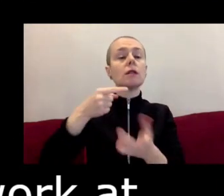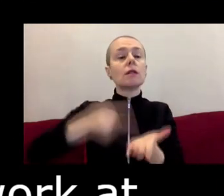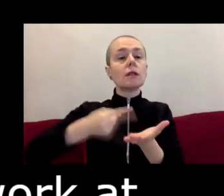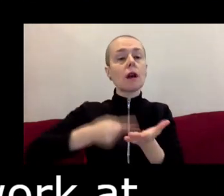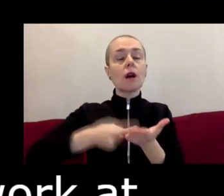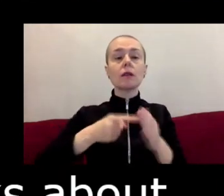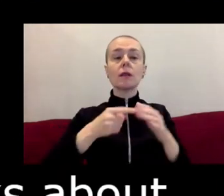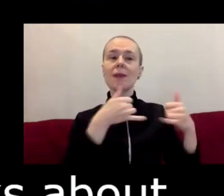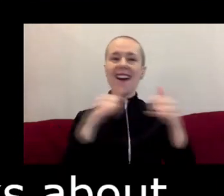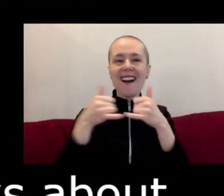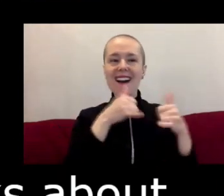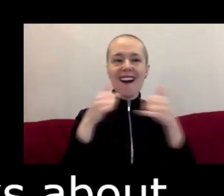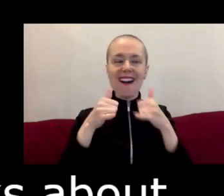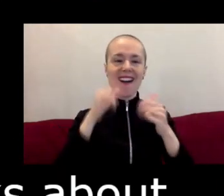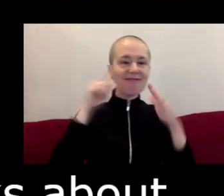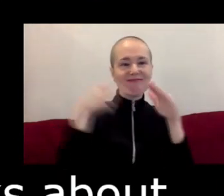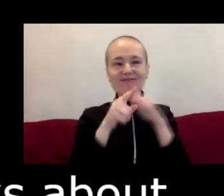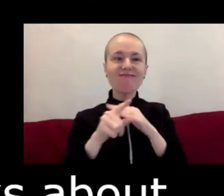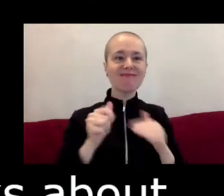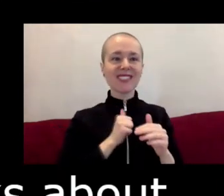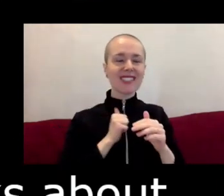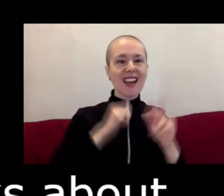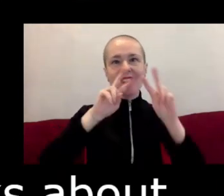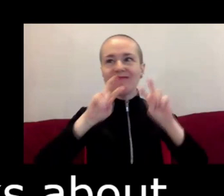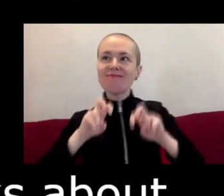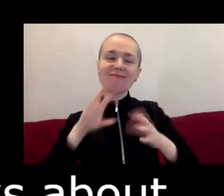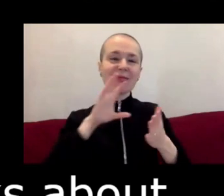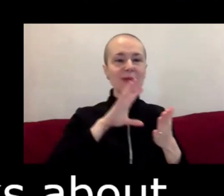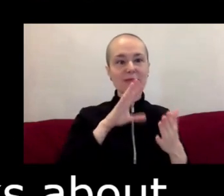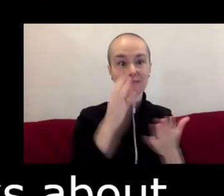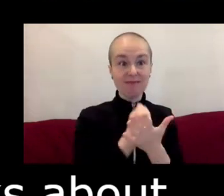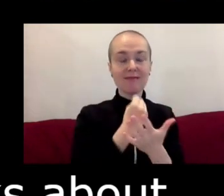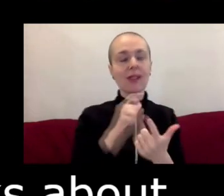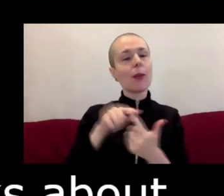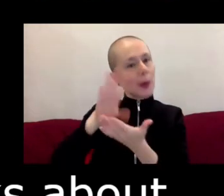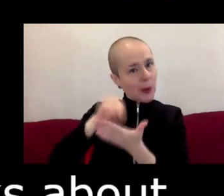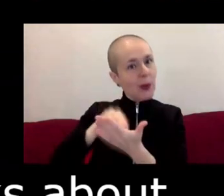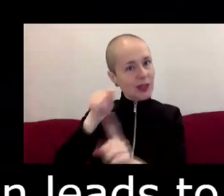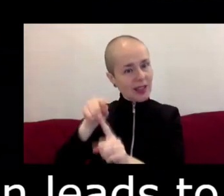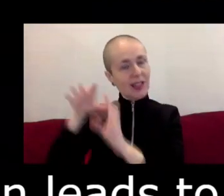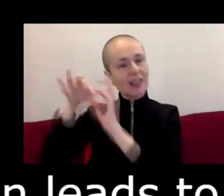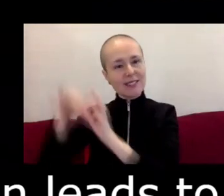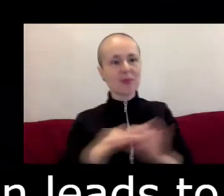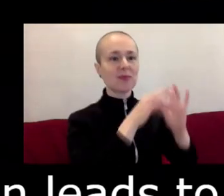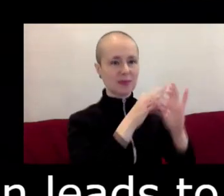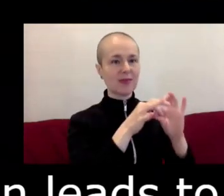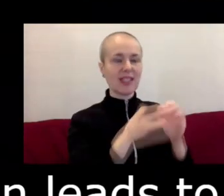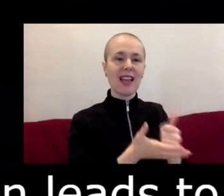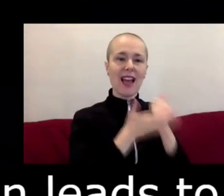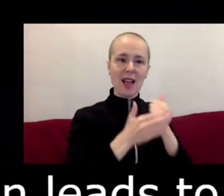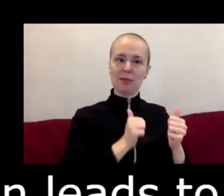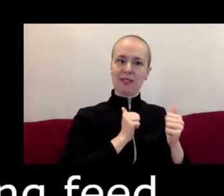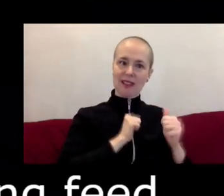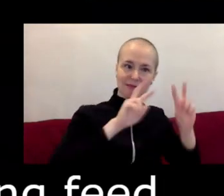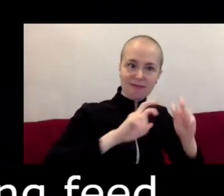and exploration leads to learning and how learning feeds back into the exploration